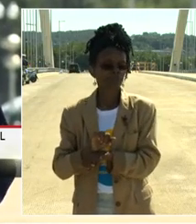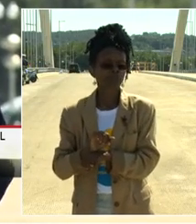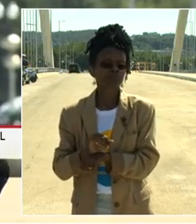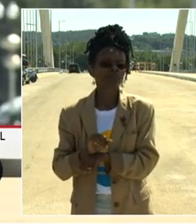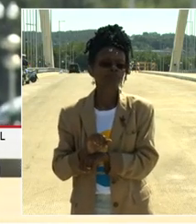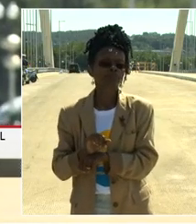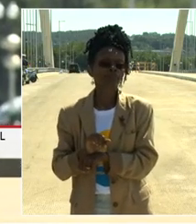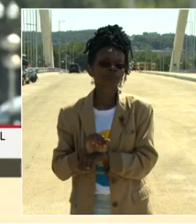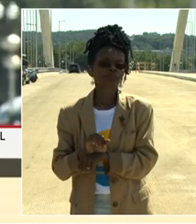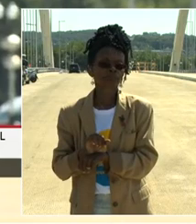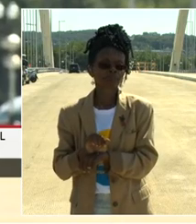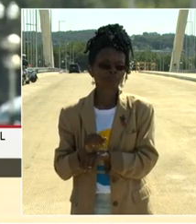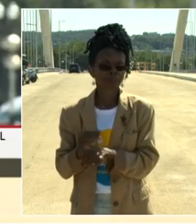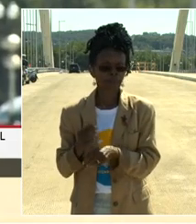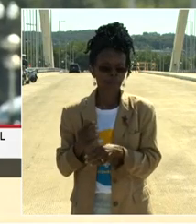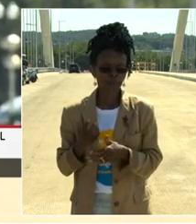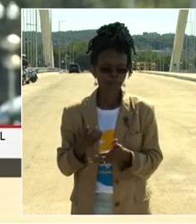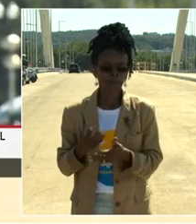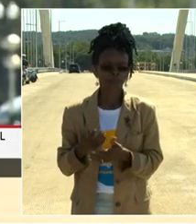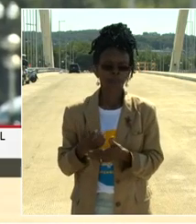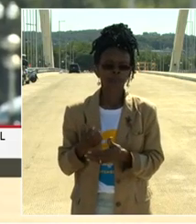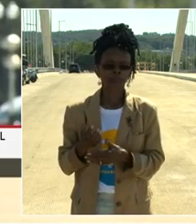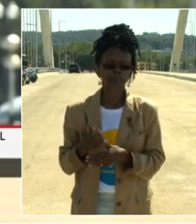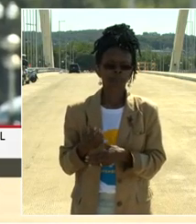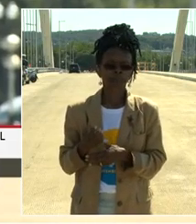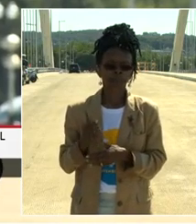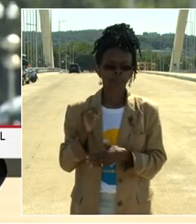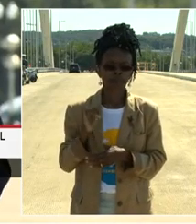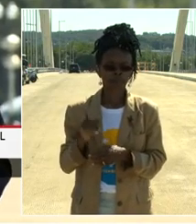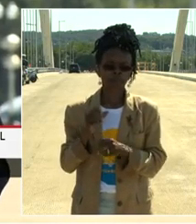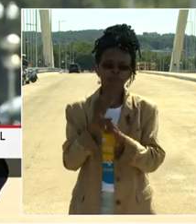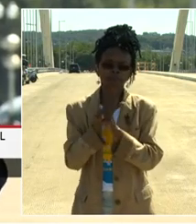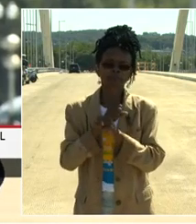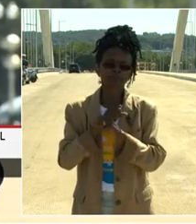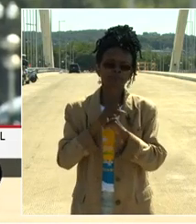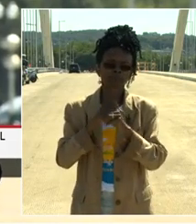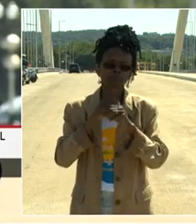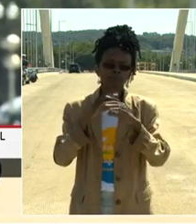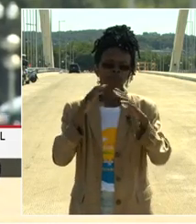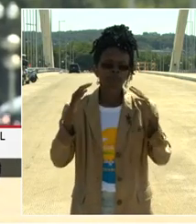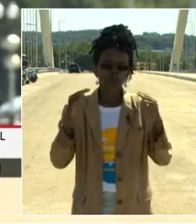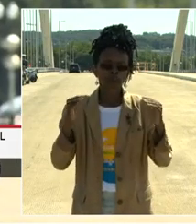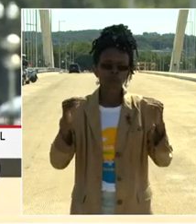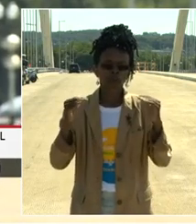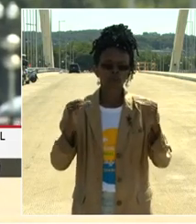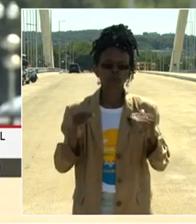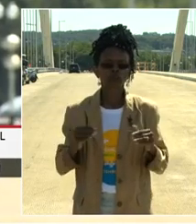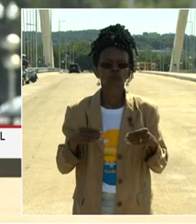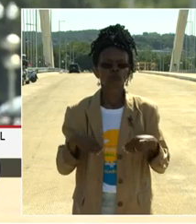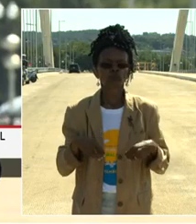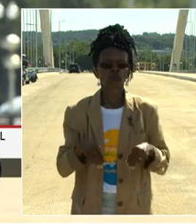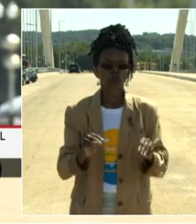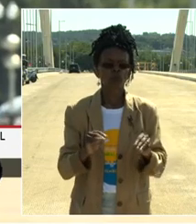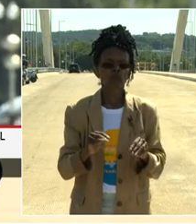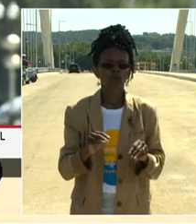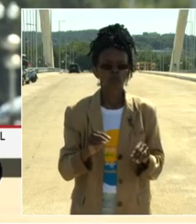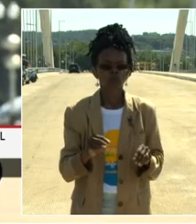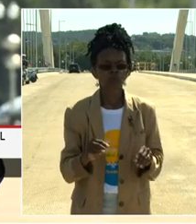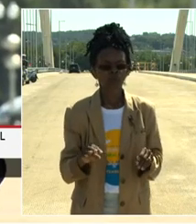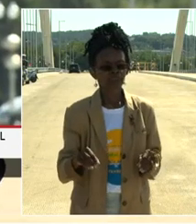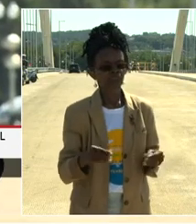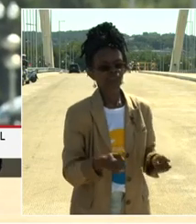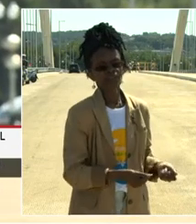born essentially what was perceived as a chattel to be sold and bartered away.